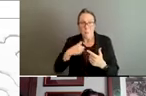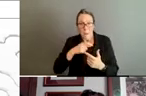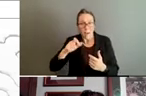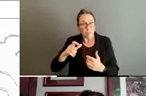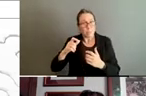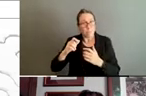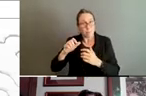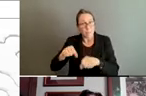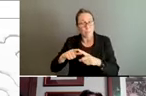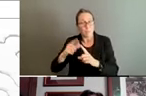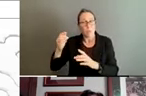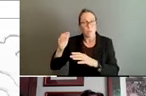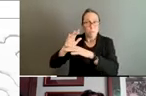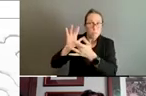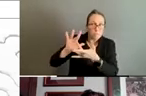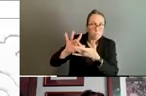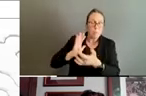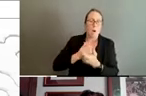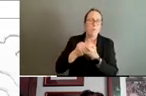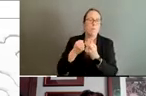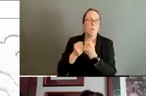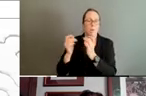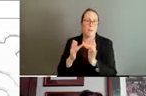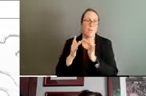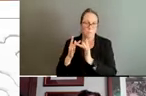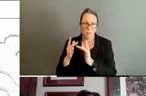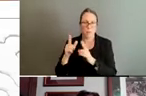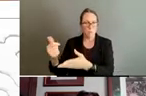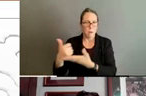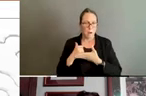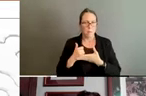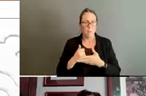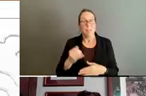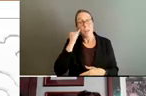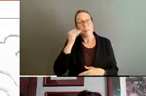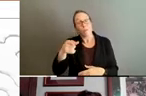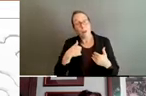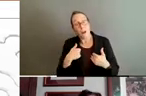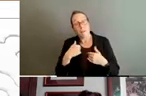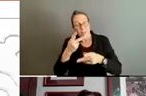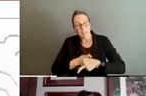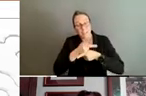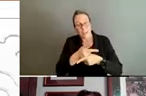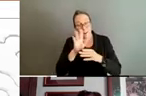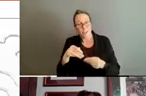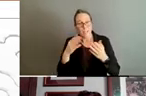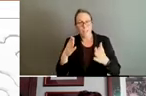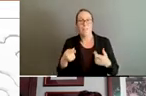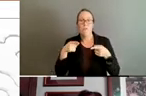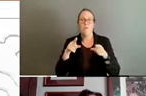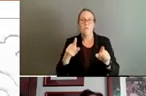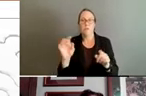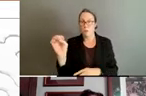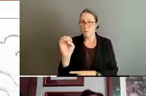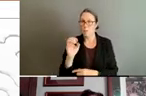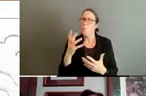if you use a caregiver, during an emergency, you want to make sure that, especially during an emergency, that you have alternate